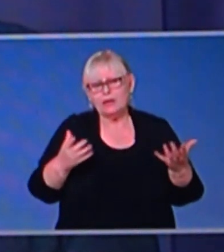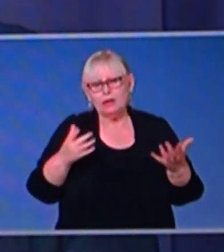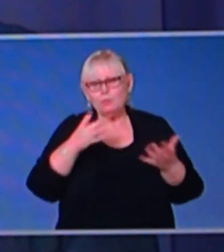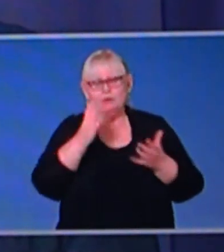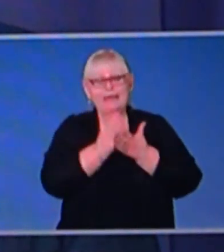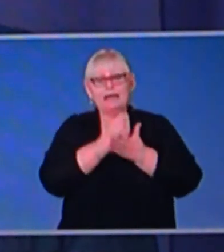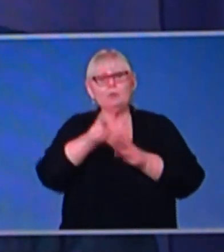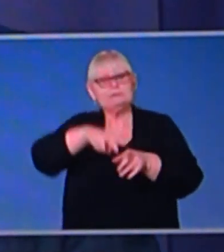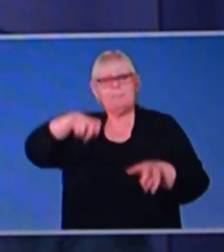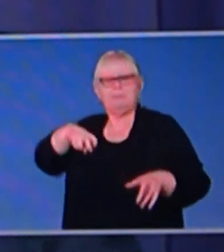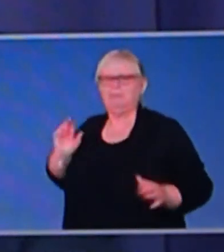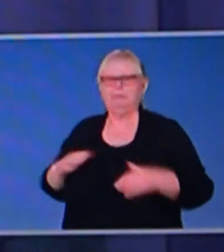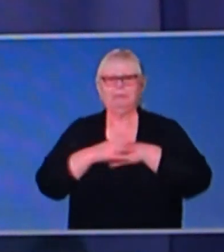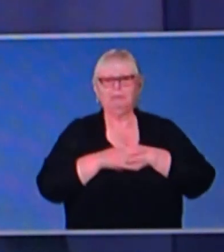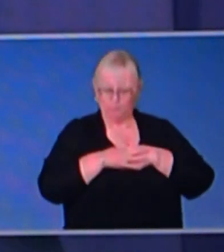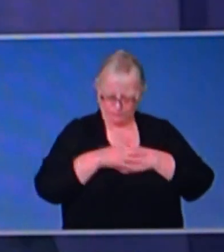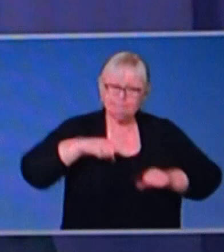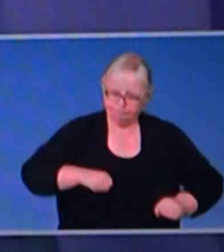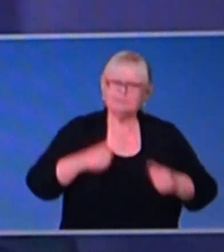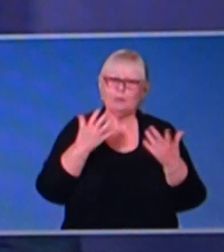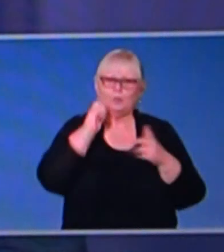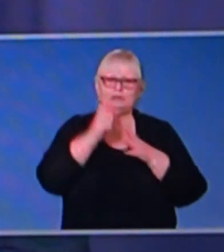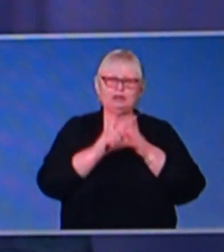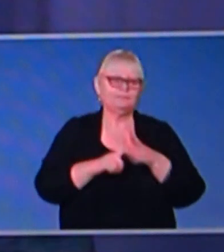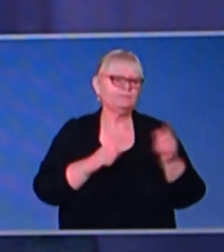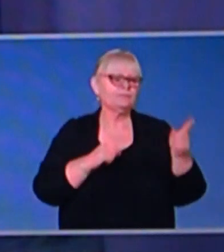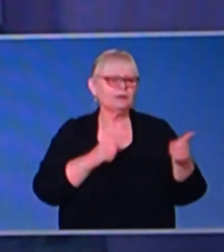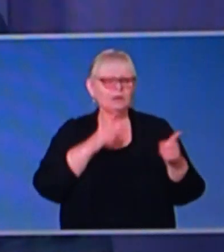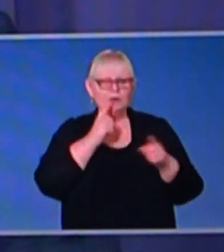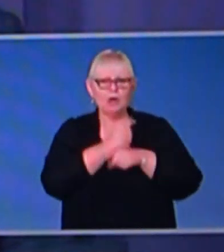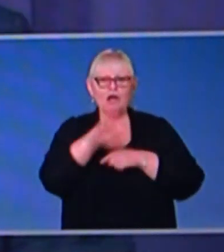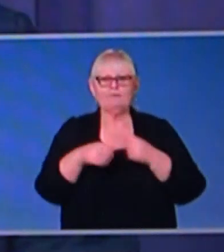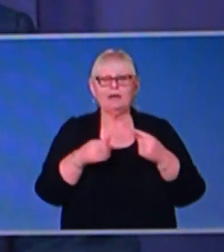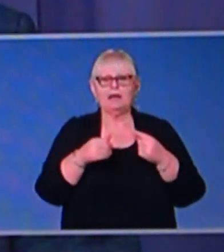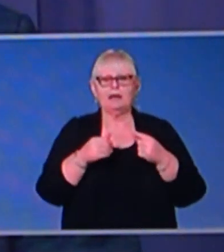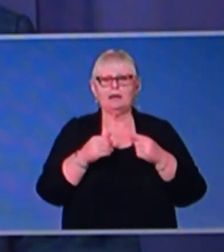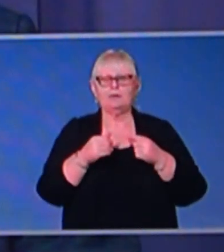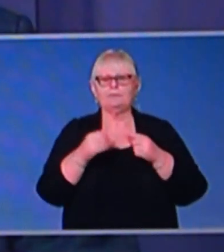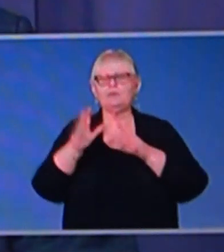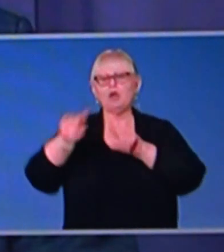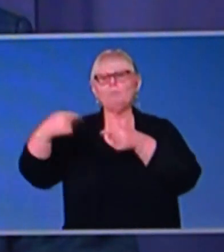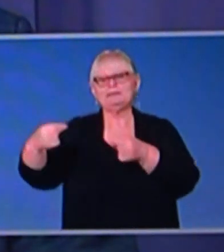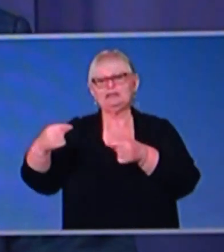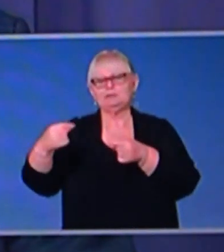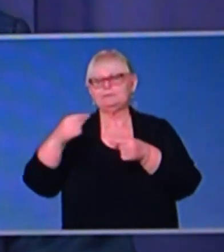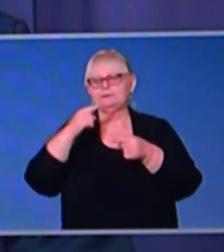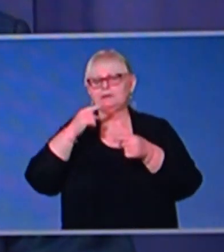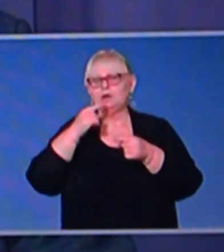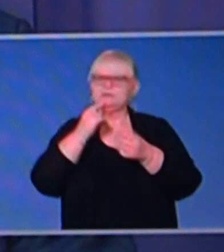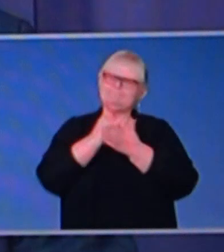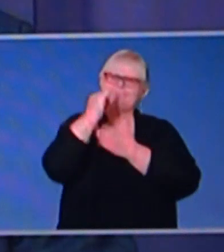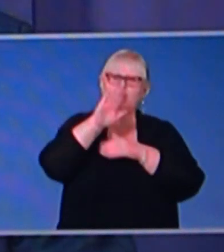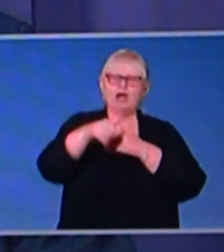result from. Greg? Cromwell, you've outlined your concern about the reopening, or your opposition about the reopening of wet markets in parts of